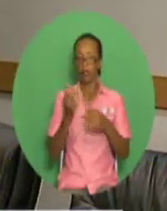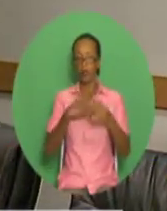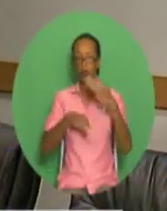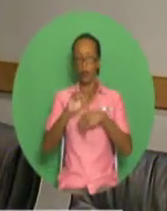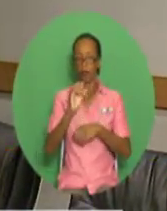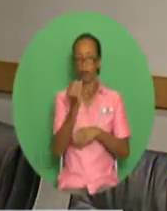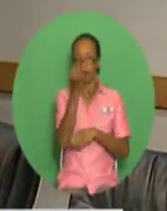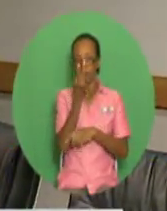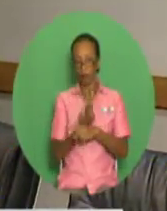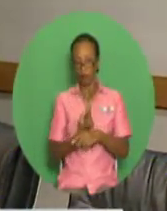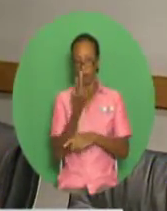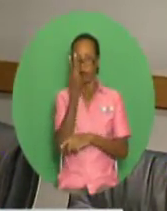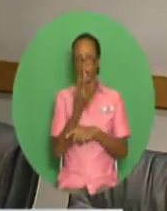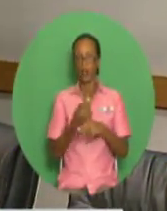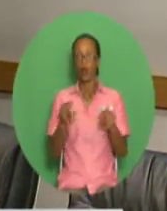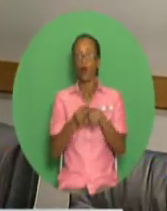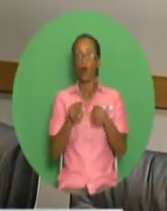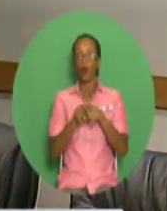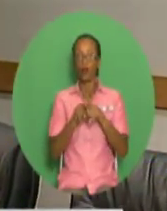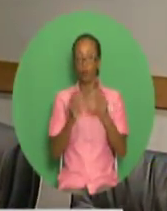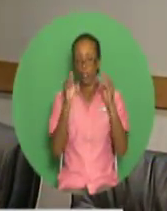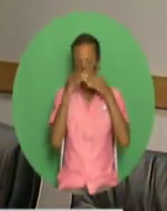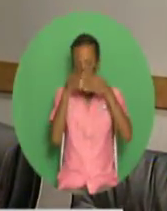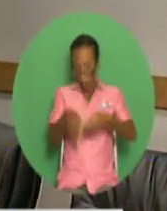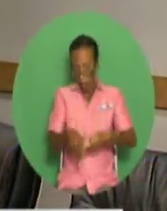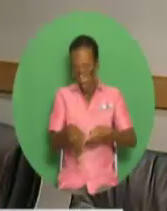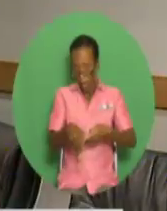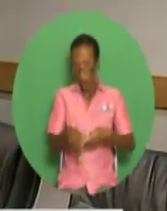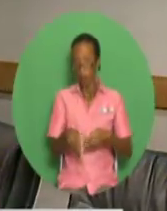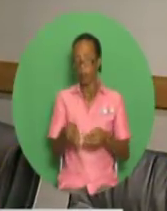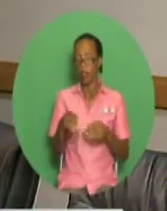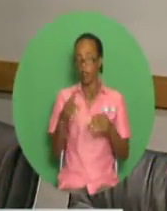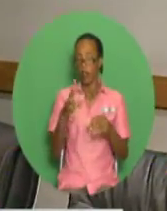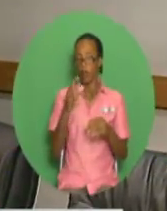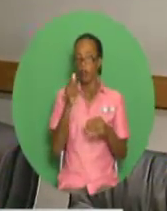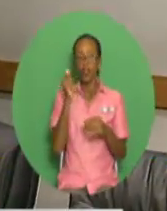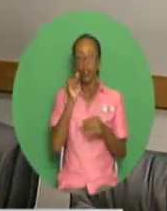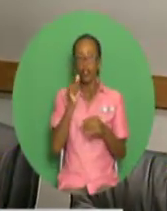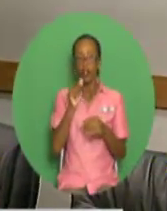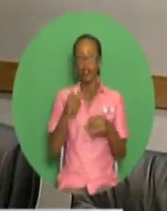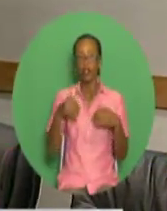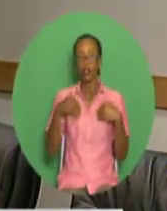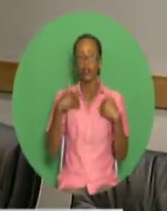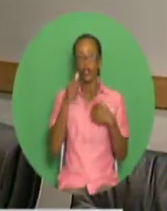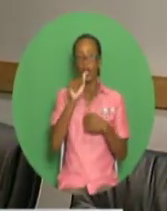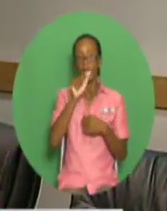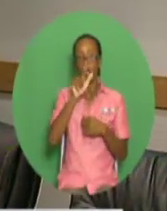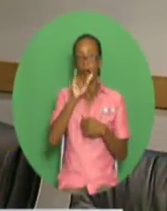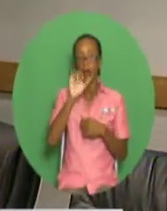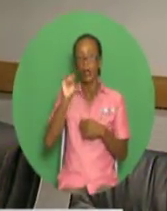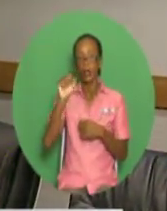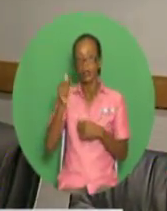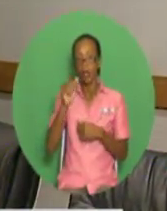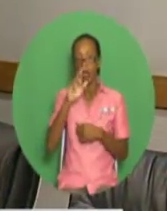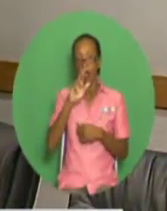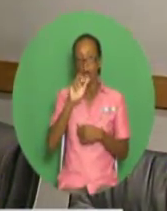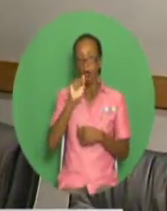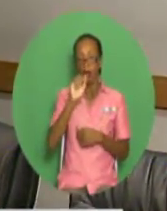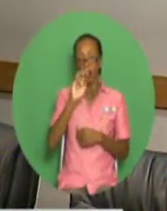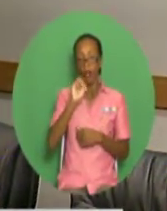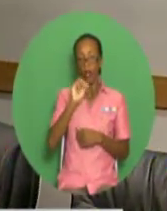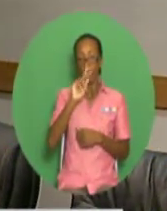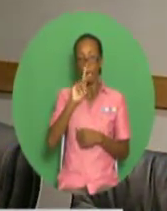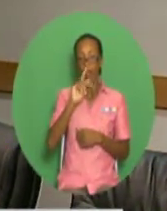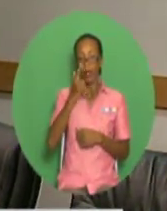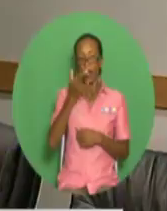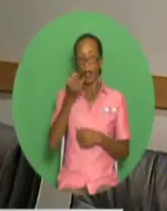had somebody represent us in diving. And young Alyssa Ramlakan won 2 gold medals in diving.